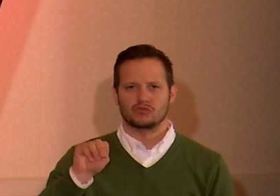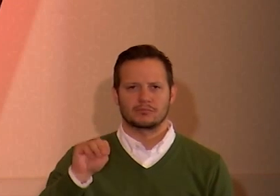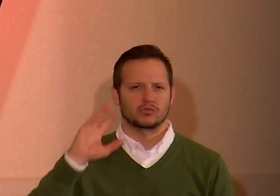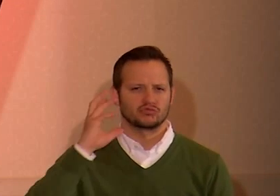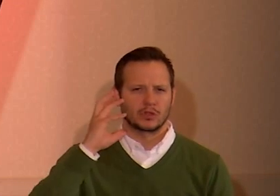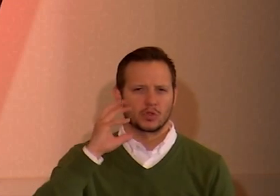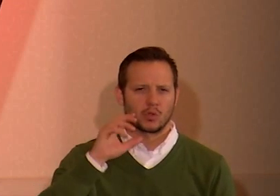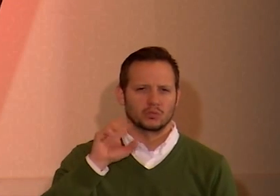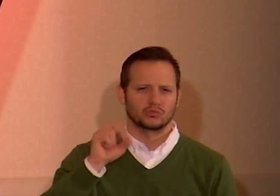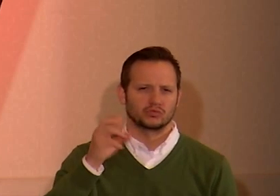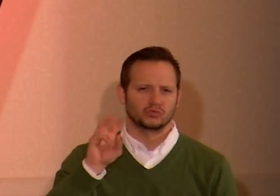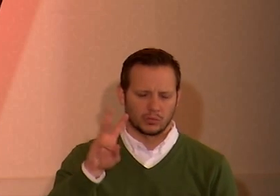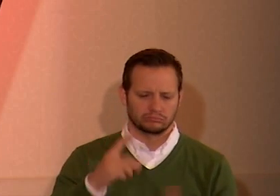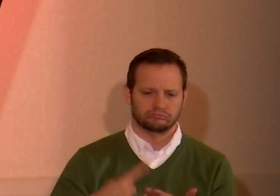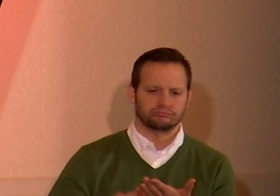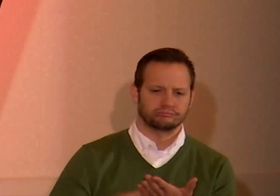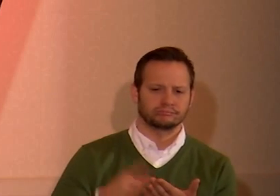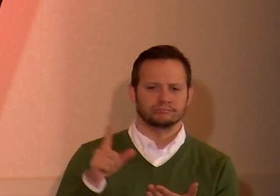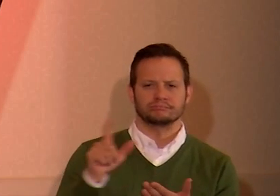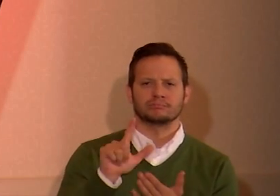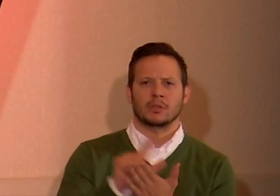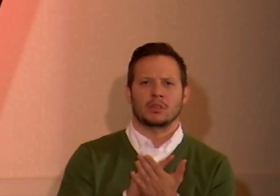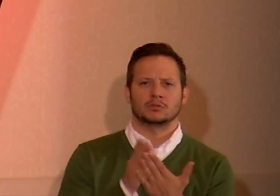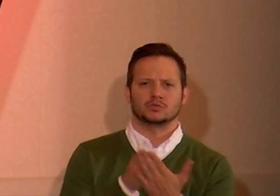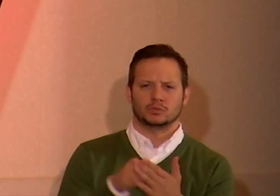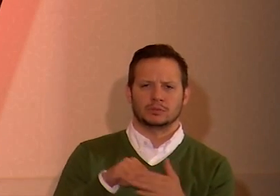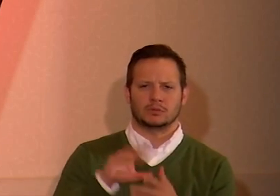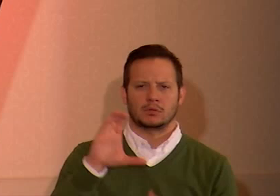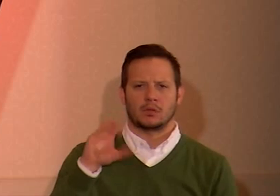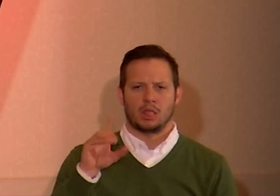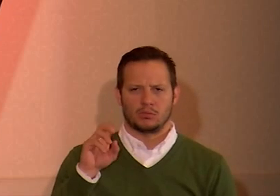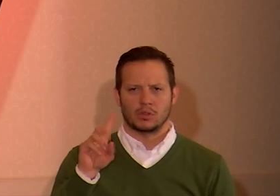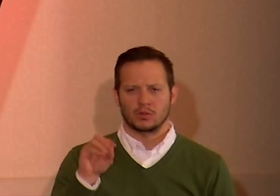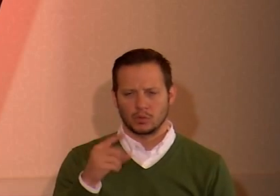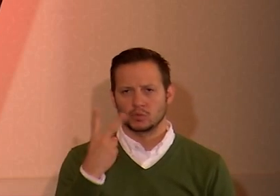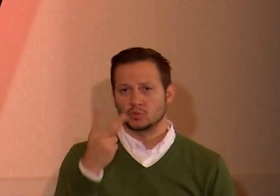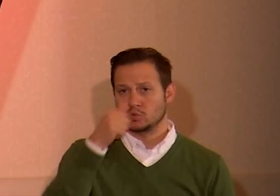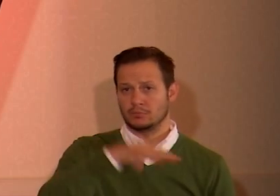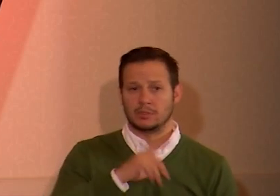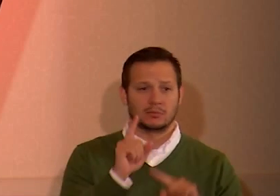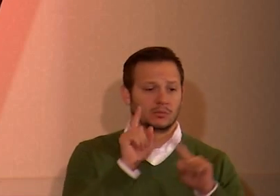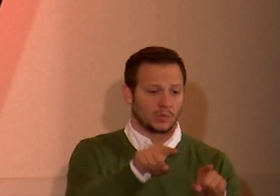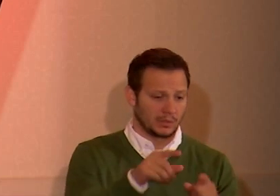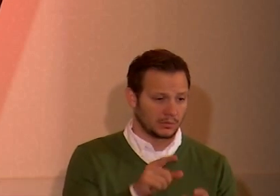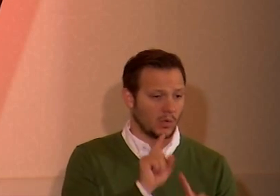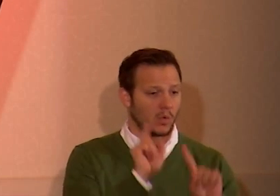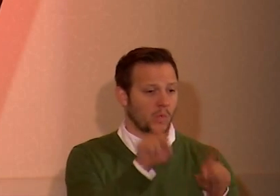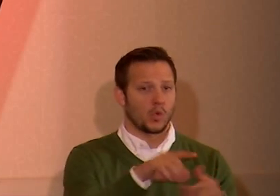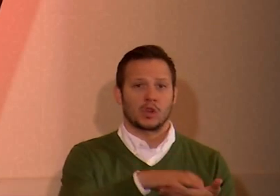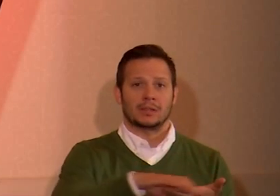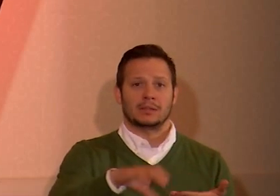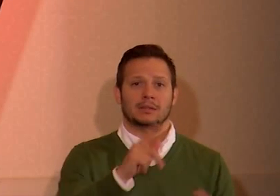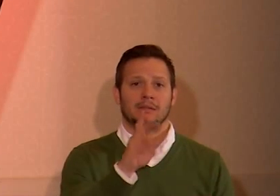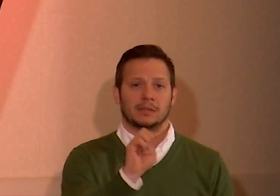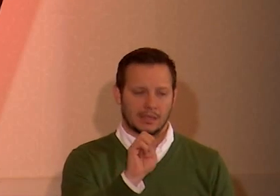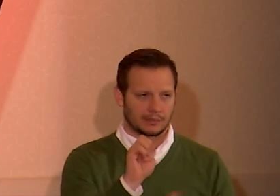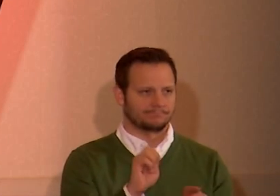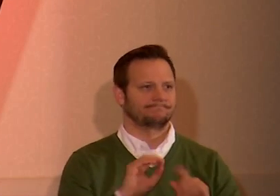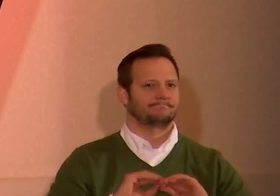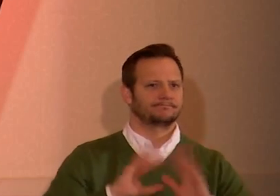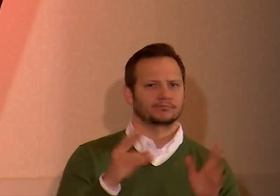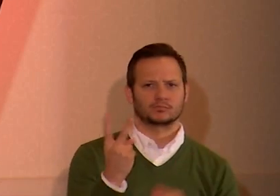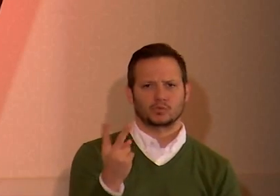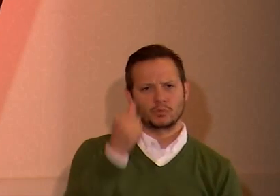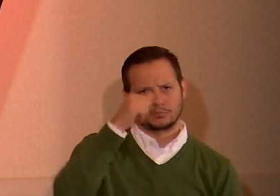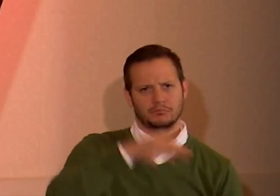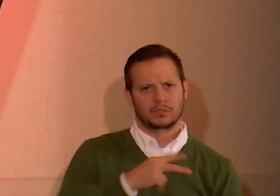to discuss a lawsuit in Colorado. Two men went to a bake shop to order a cake. Somehow it became clear that the two